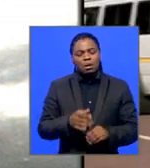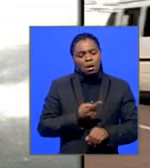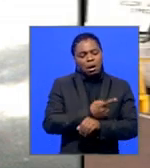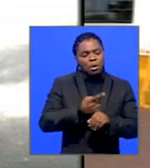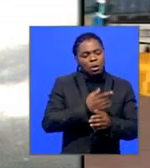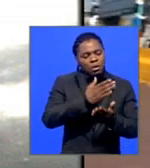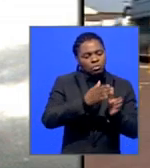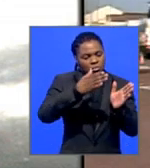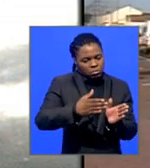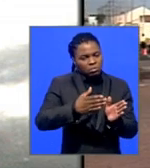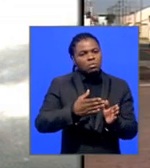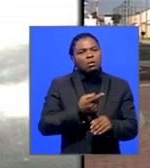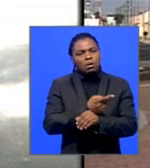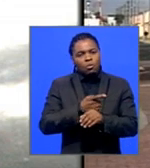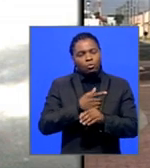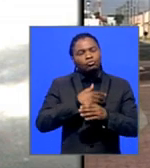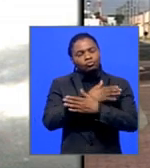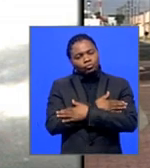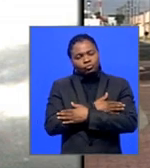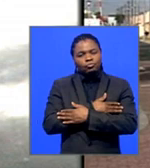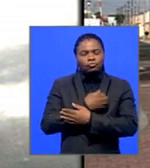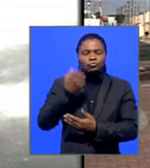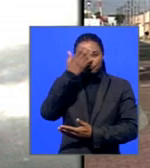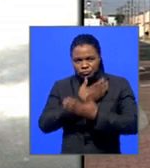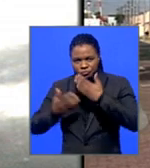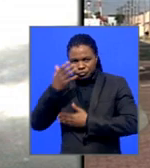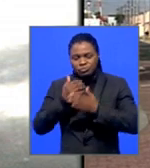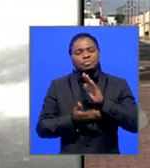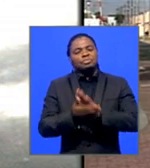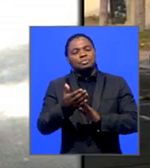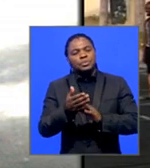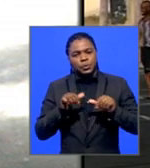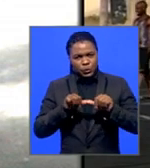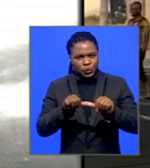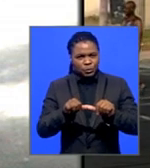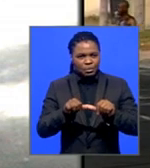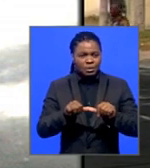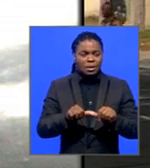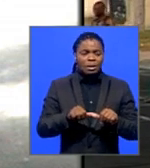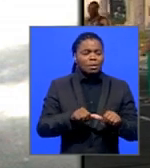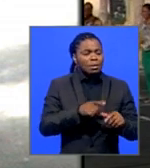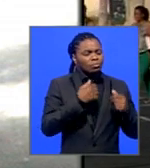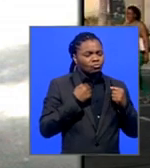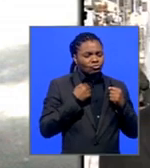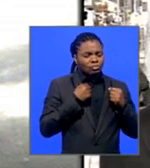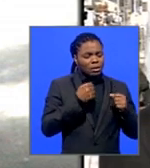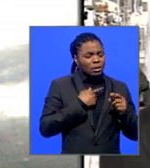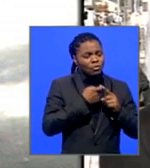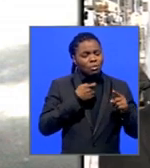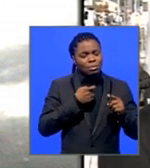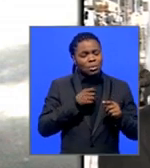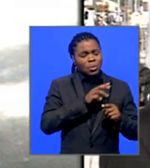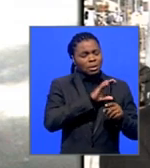hours, then they get rest, they get shower, and then from there they continue with the journey. We don't want them to drive from here to Eastern